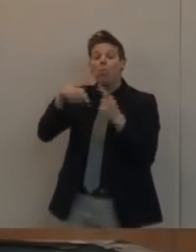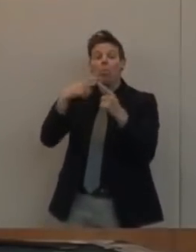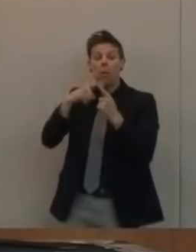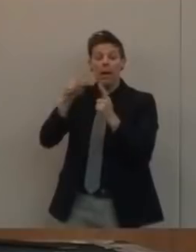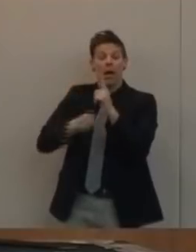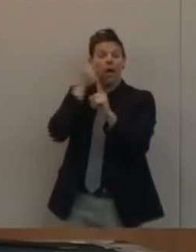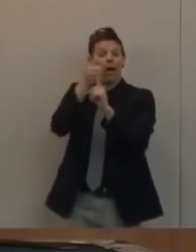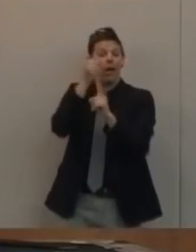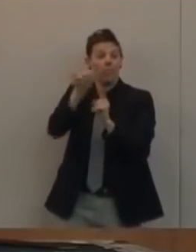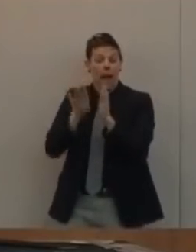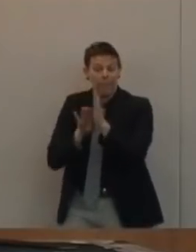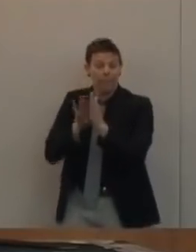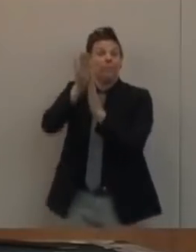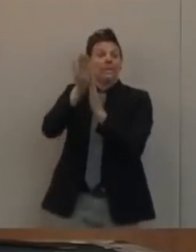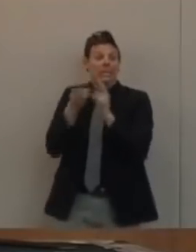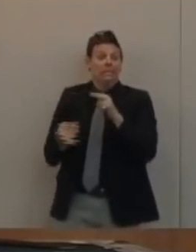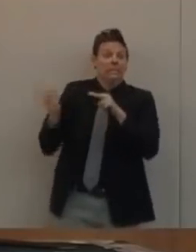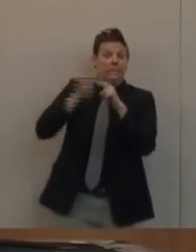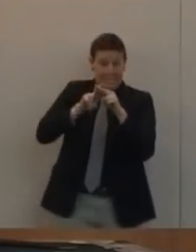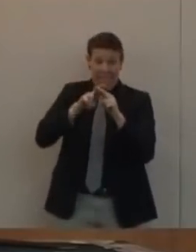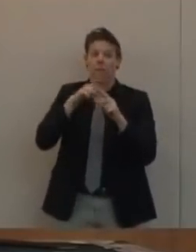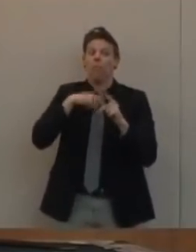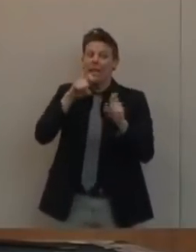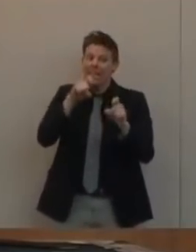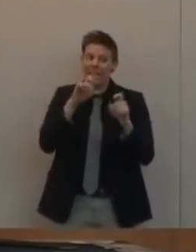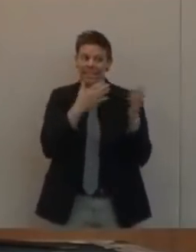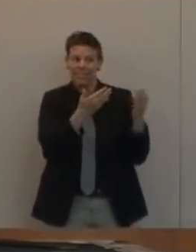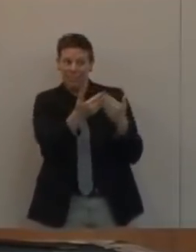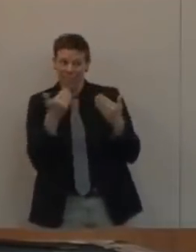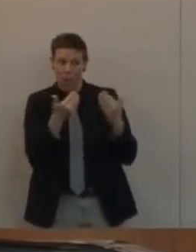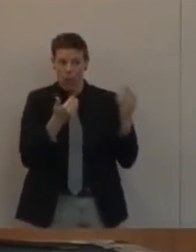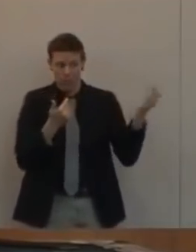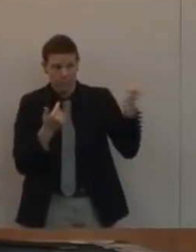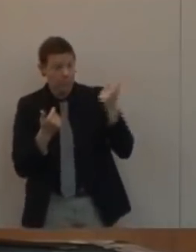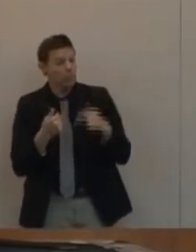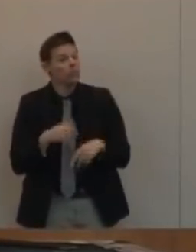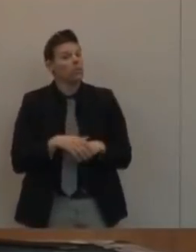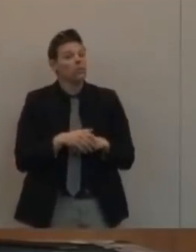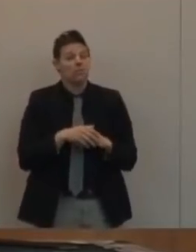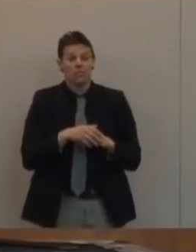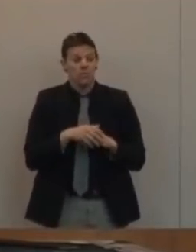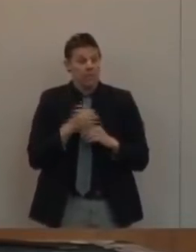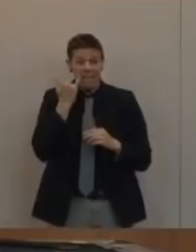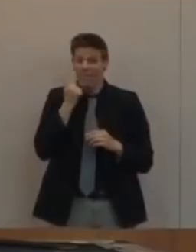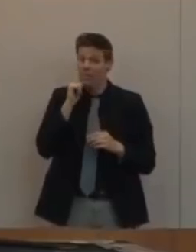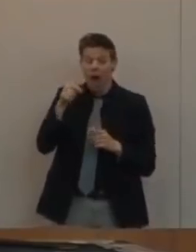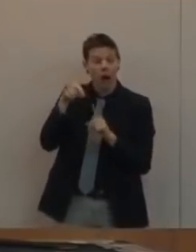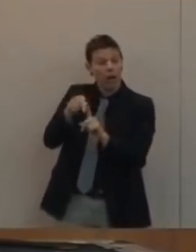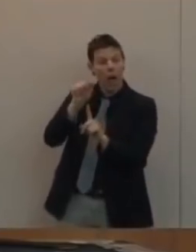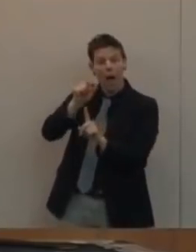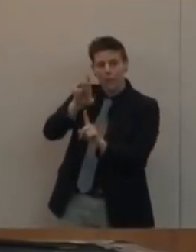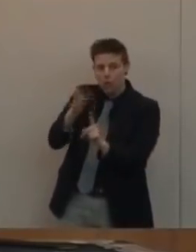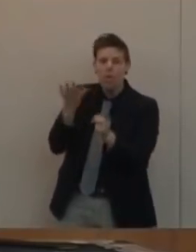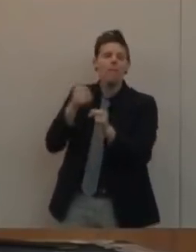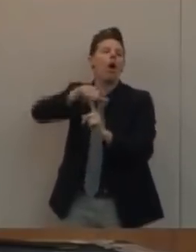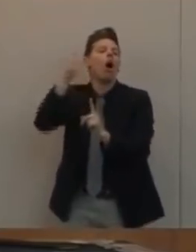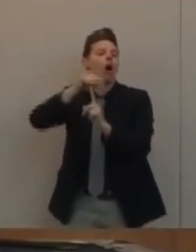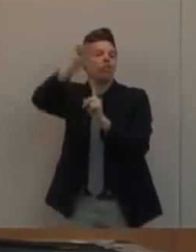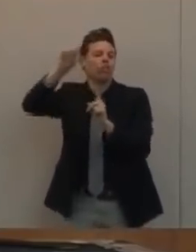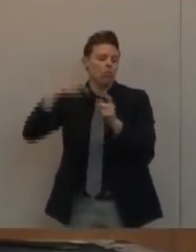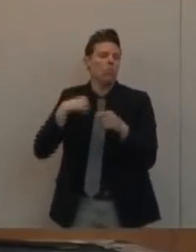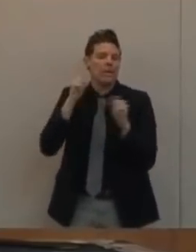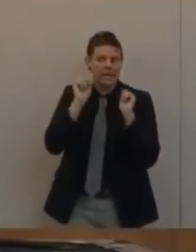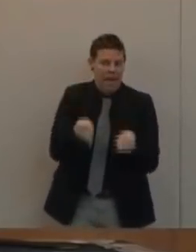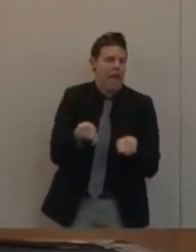the beauty of these efforts is if it needs to be someplace else, while it's not an overnight prospect to get